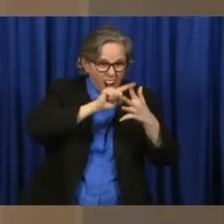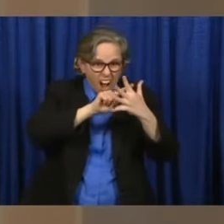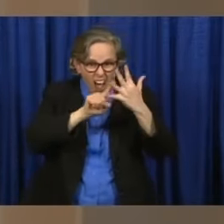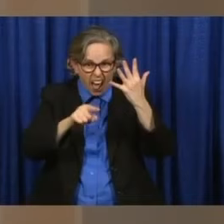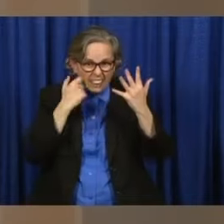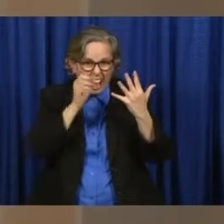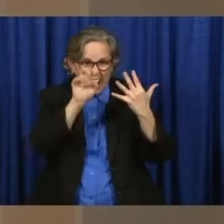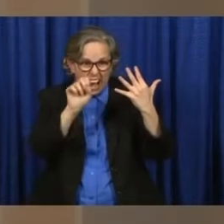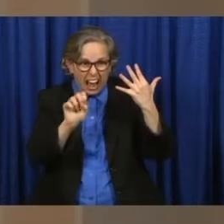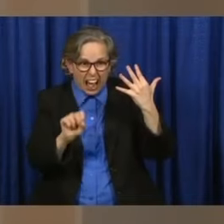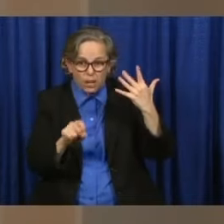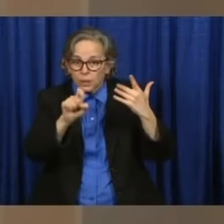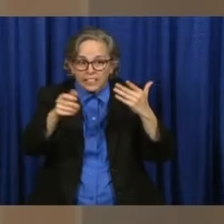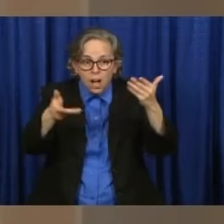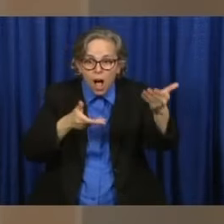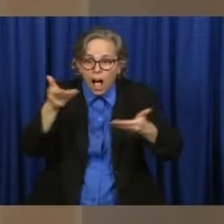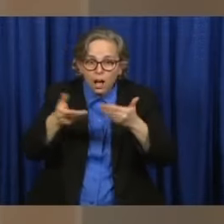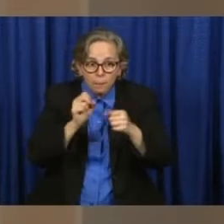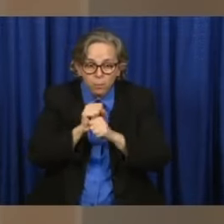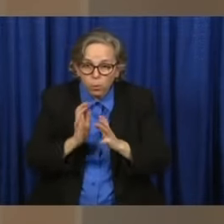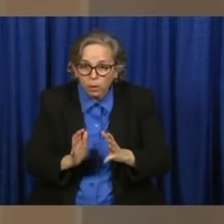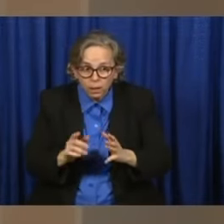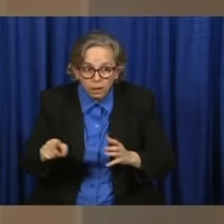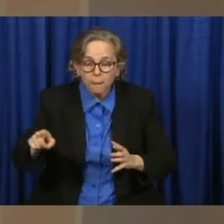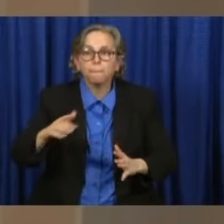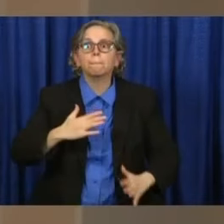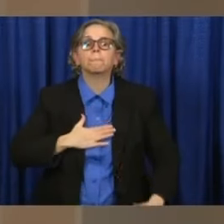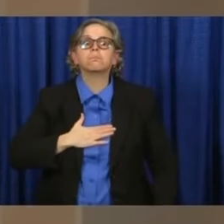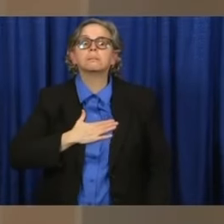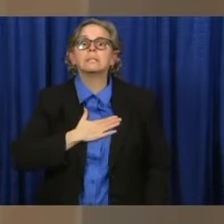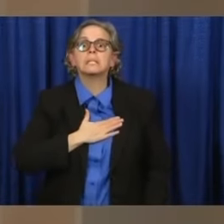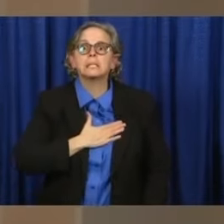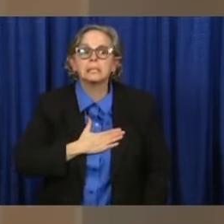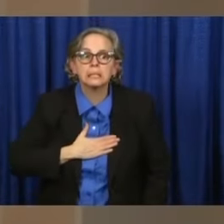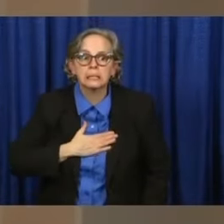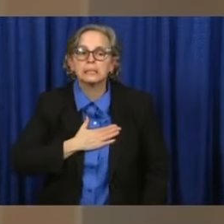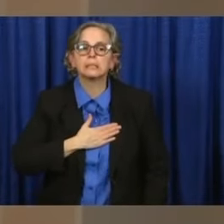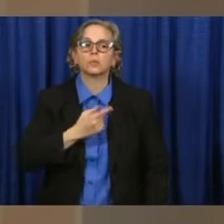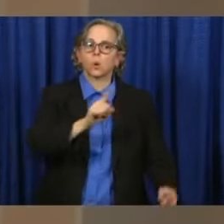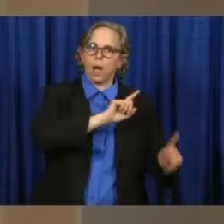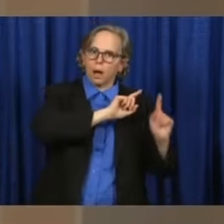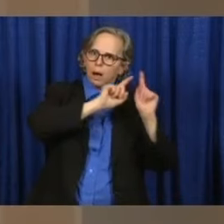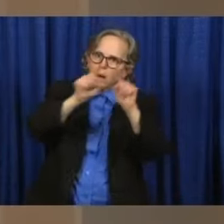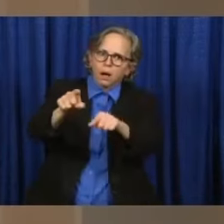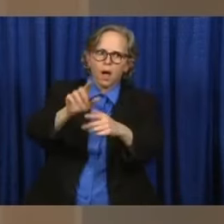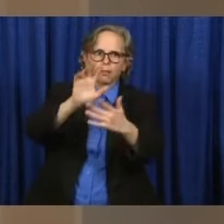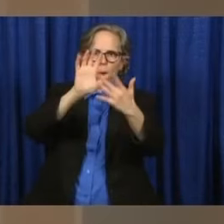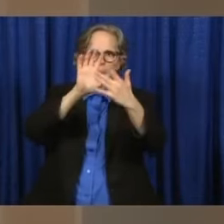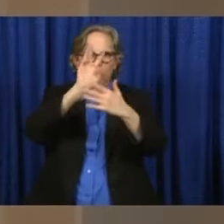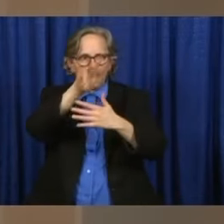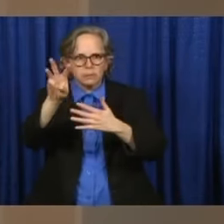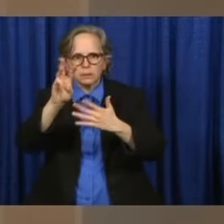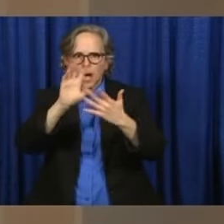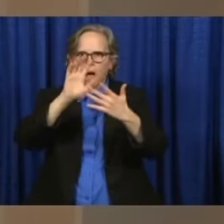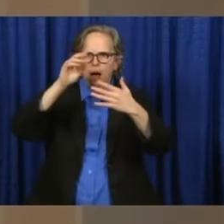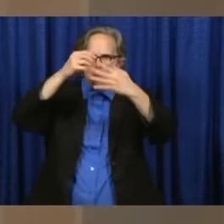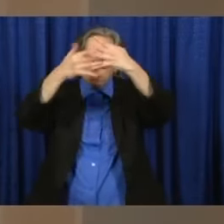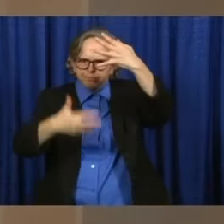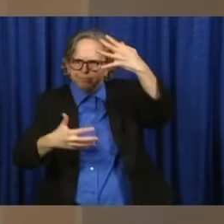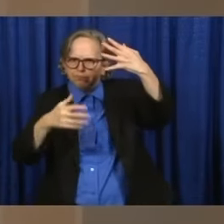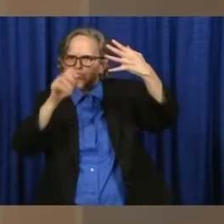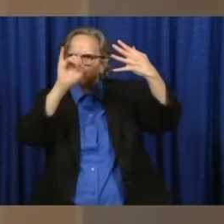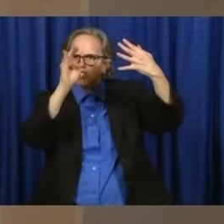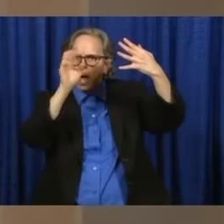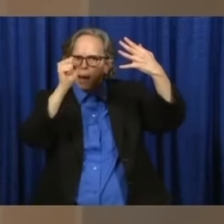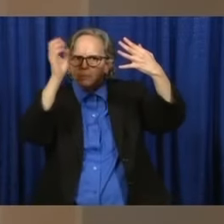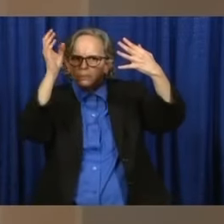and I would even add critical part of what we're doing, you can go online and post your jobs there. And if you are in a position to